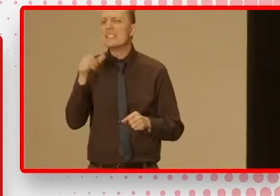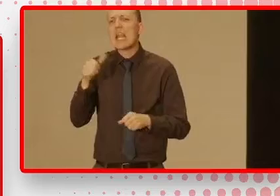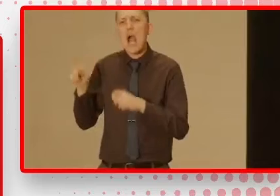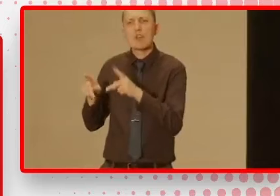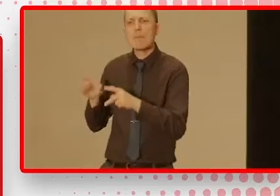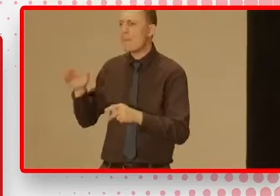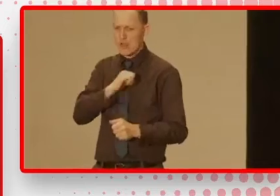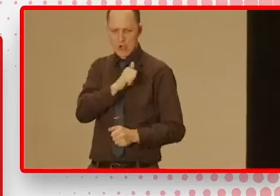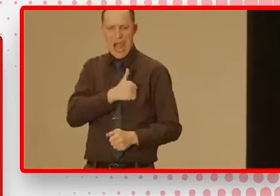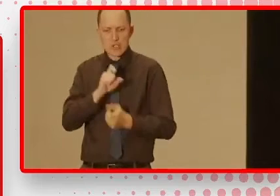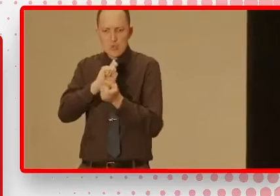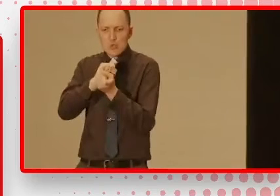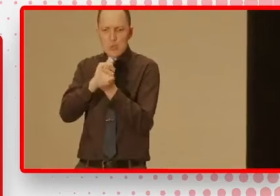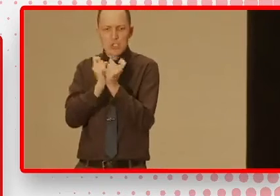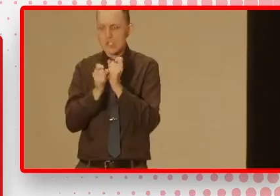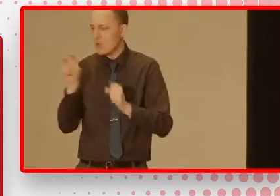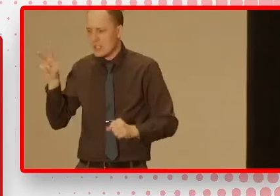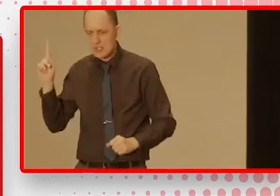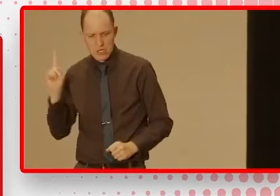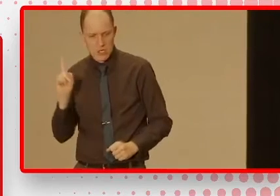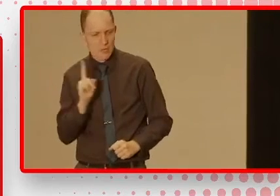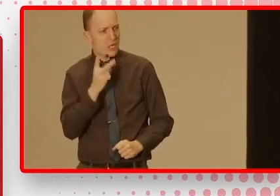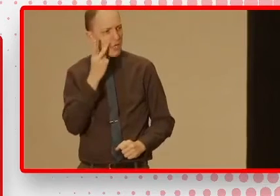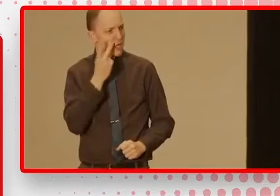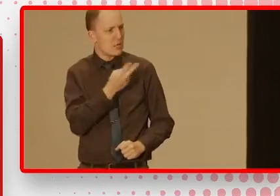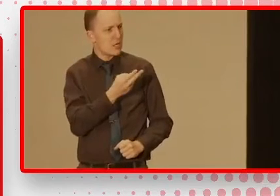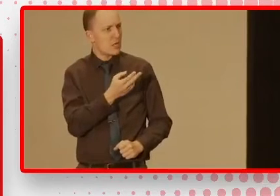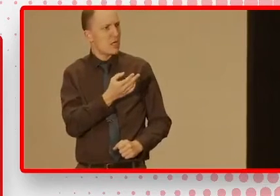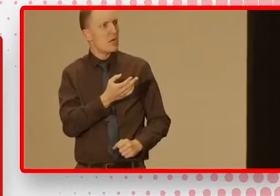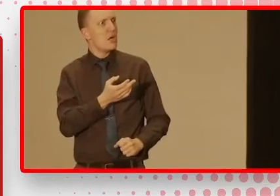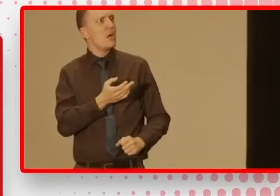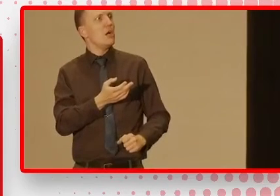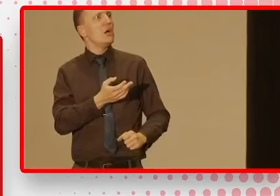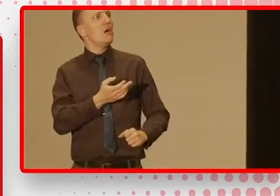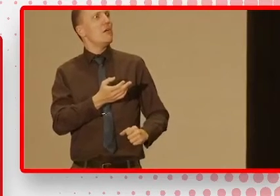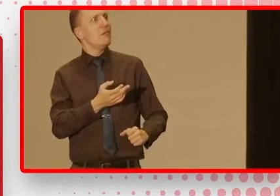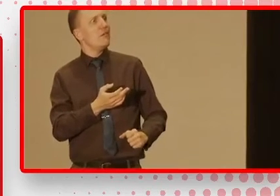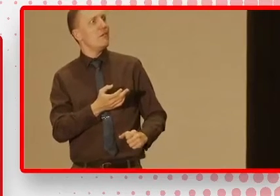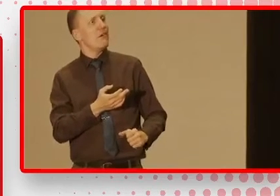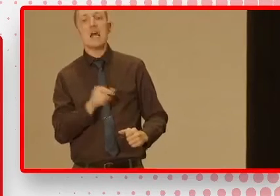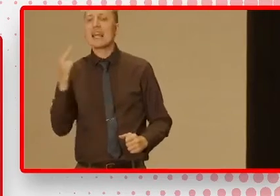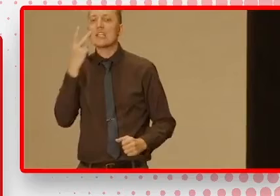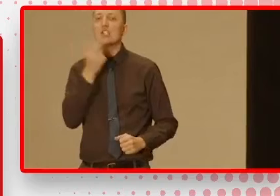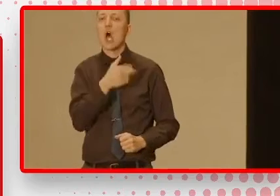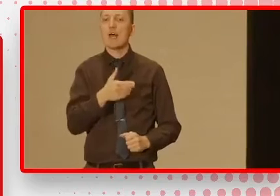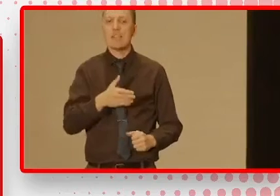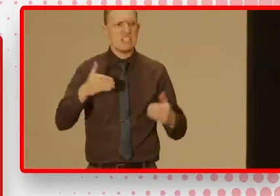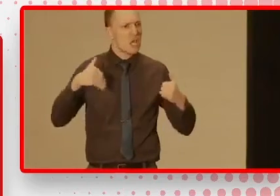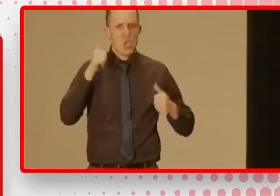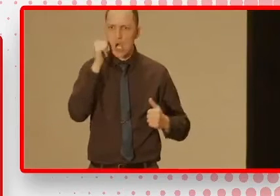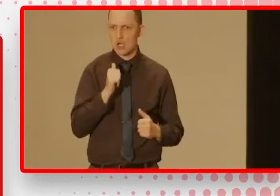of you when they saw this young girl who was nonverbal, who was in a wheelchair,